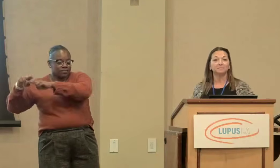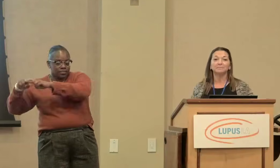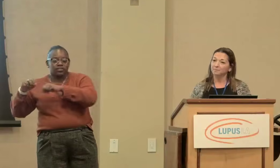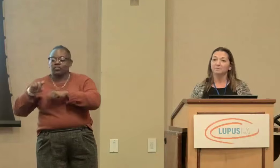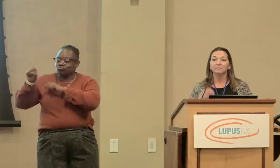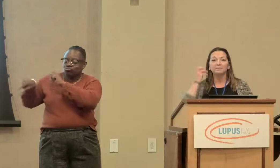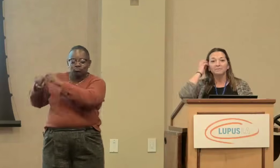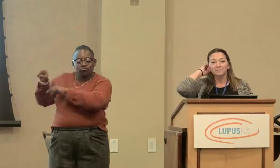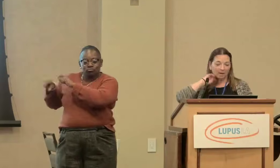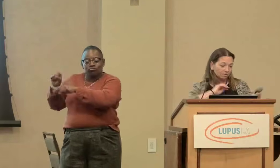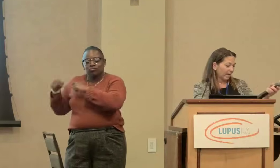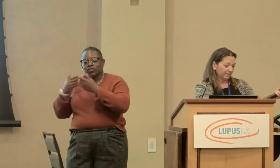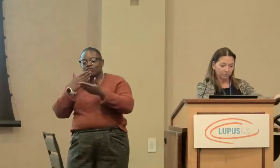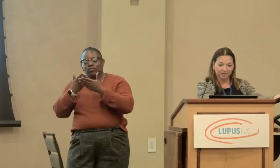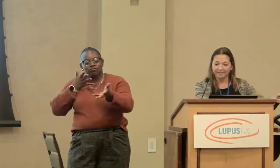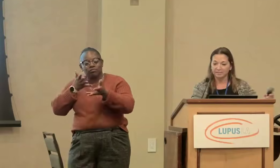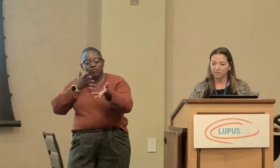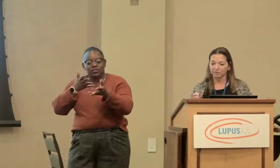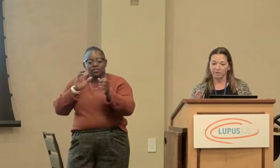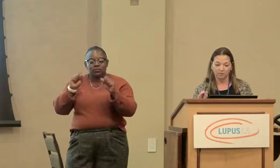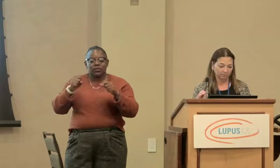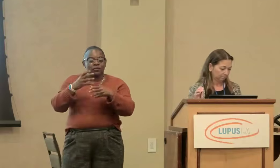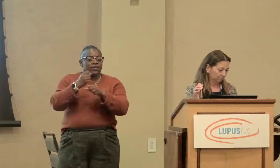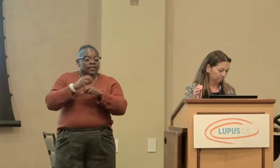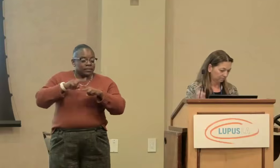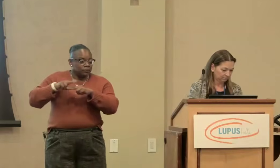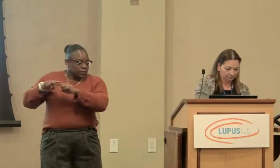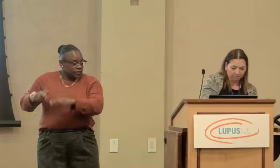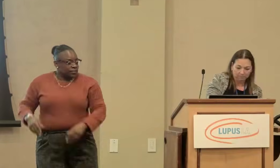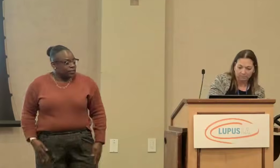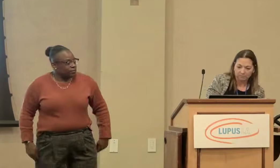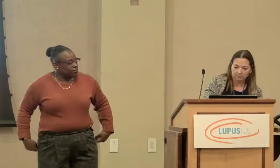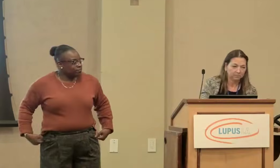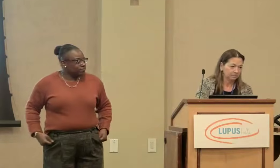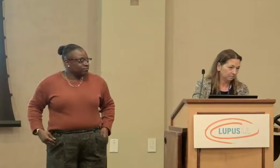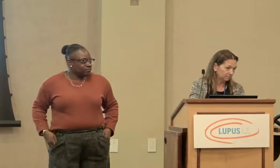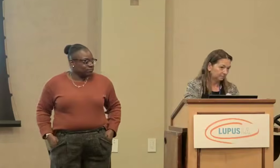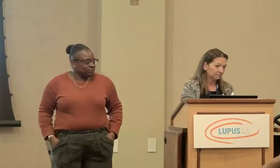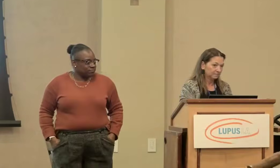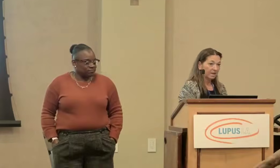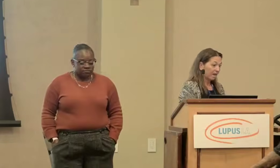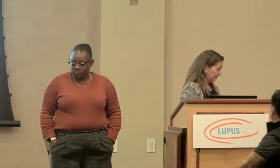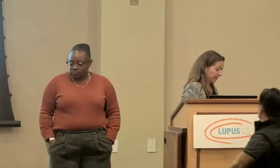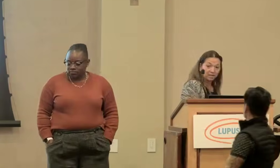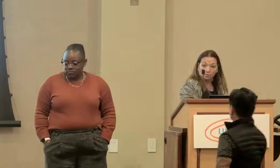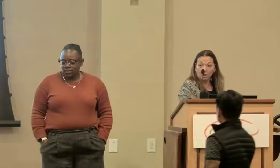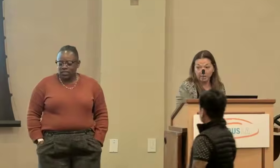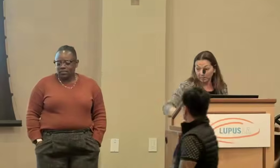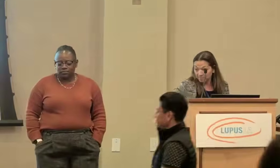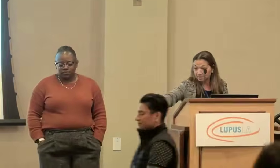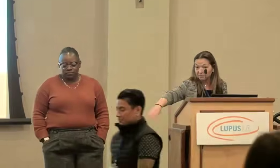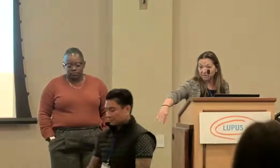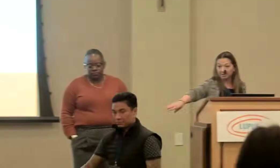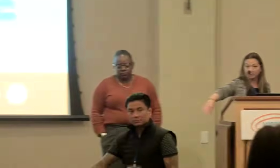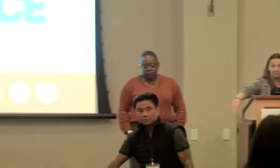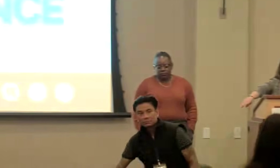Okay. All right, so we're going to get some chairs going. Thank you. Oh yeah,